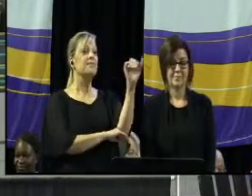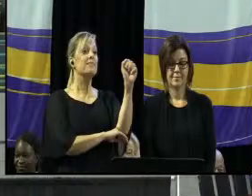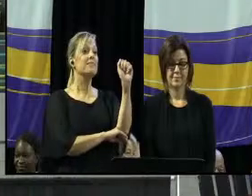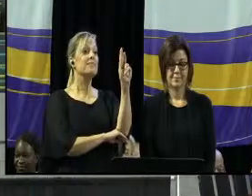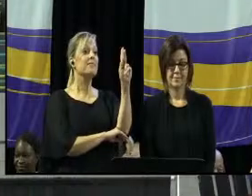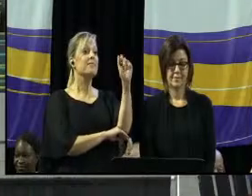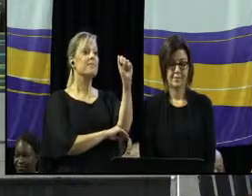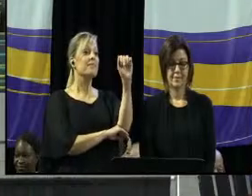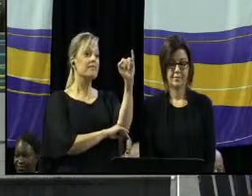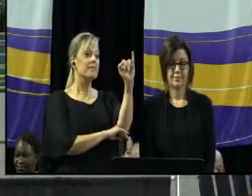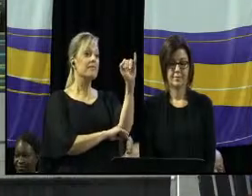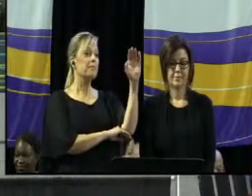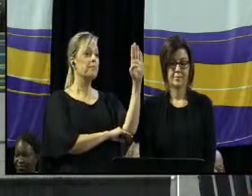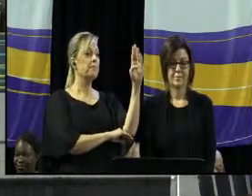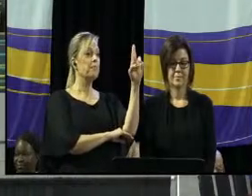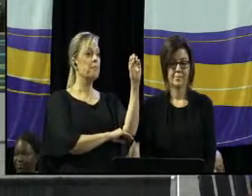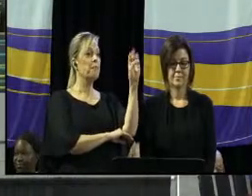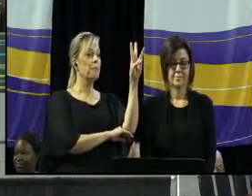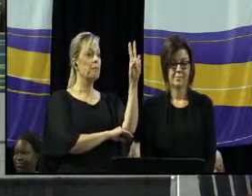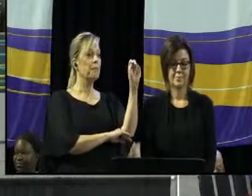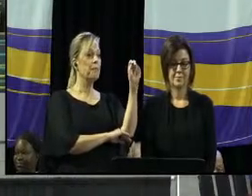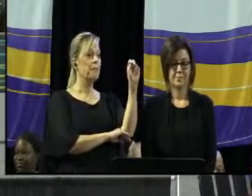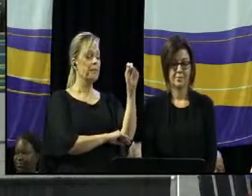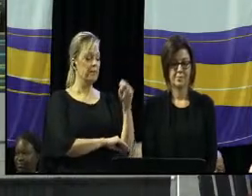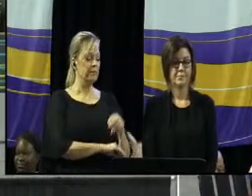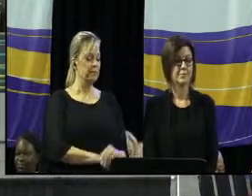Jakai Amir Brown.